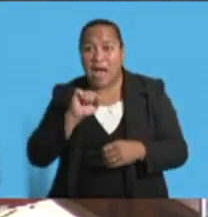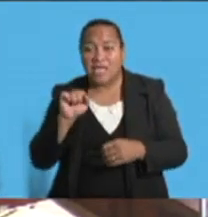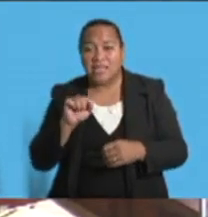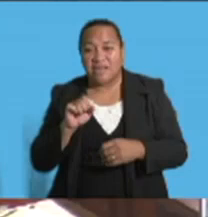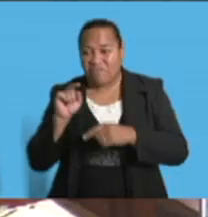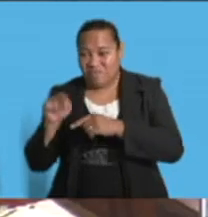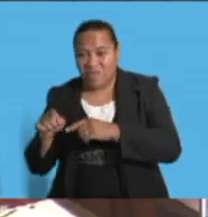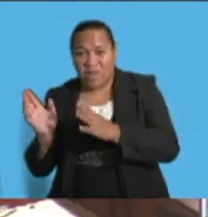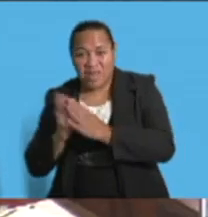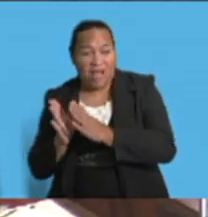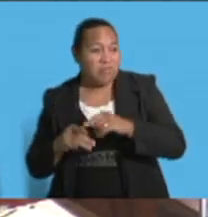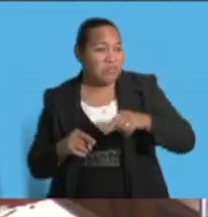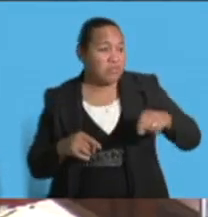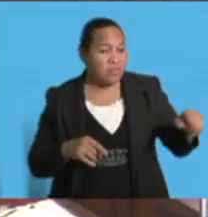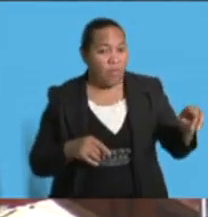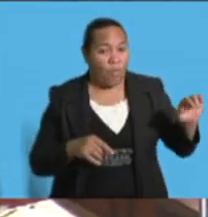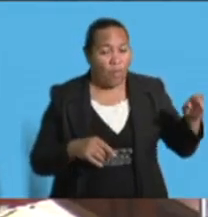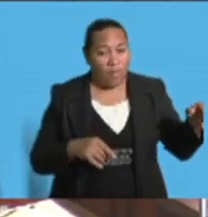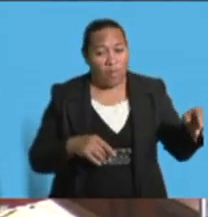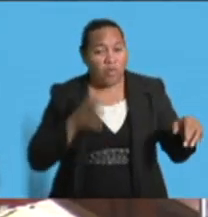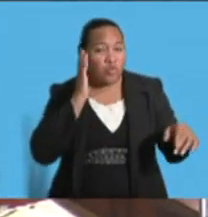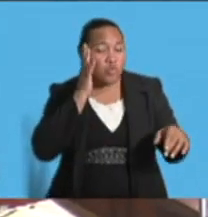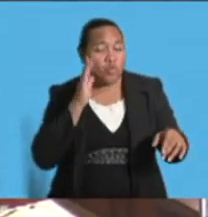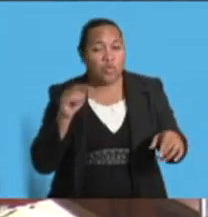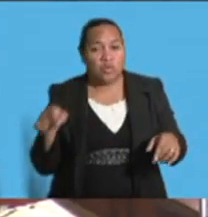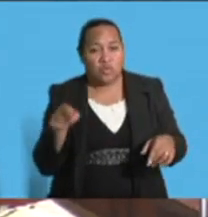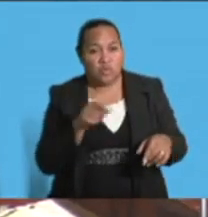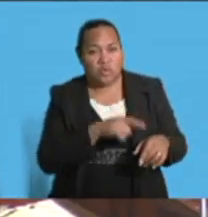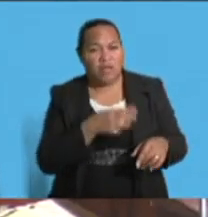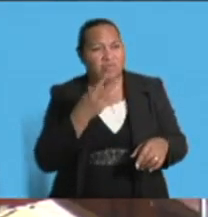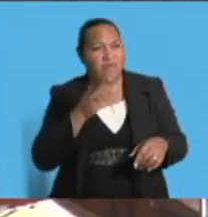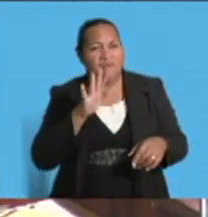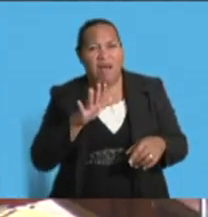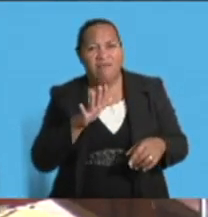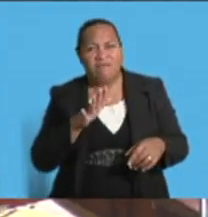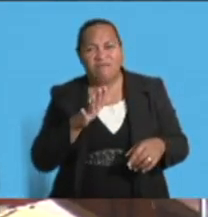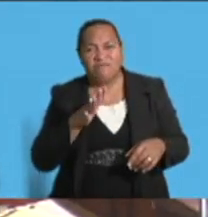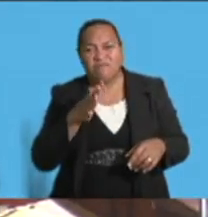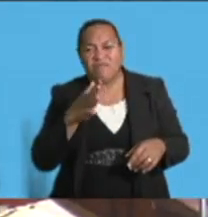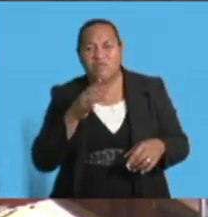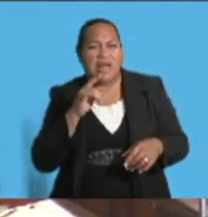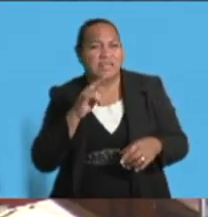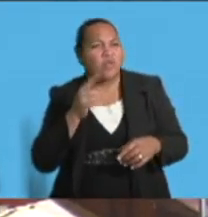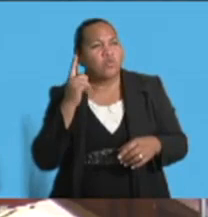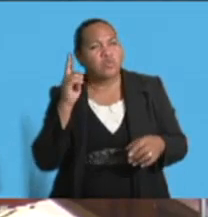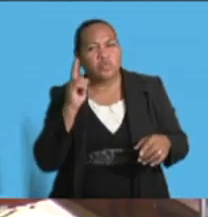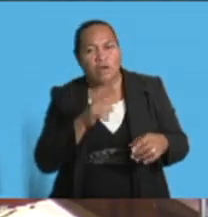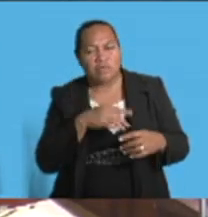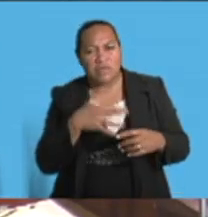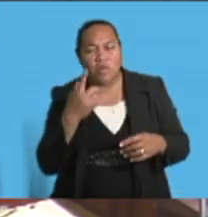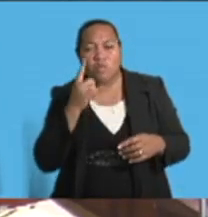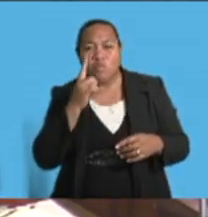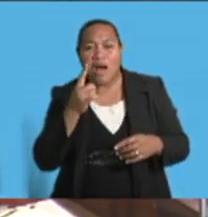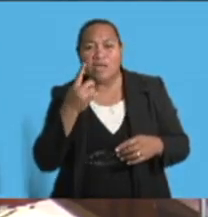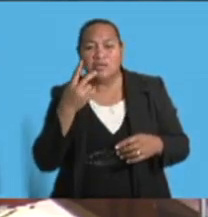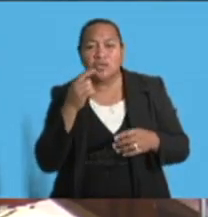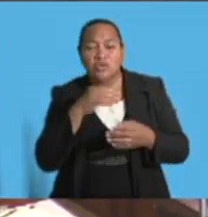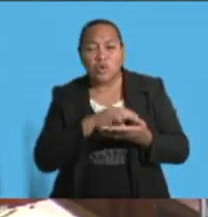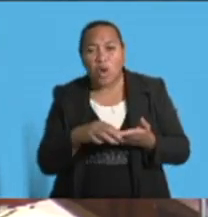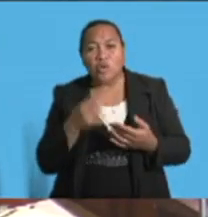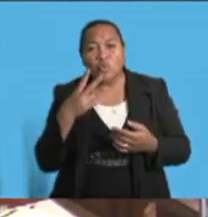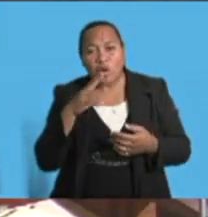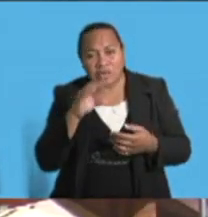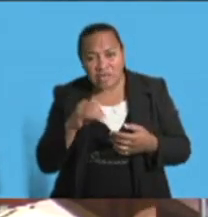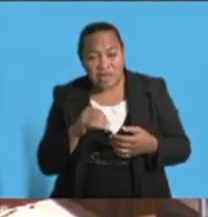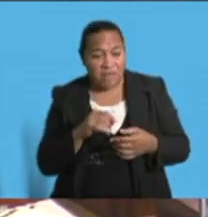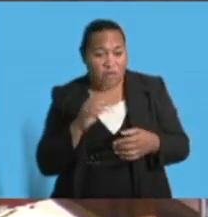child is 85 cents. A further 35 cents from town to school. That is $1.20 per child one way. In a